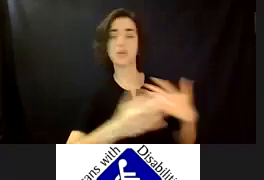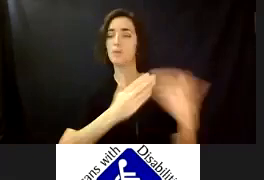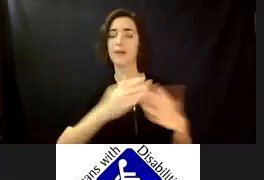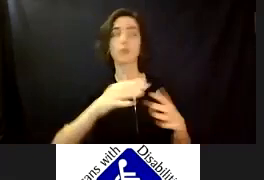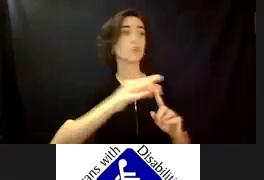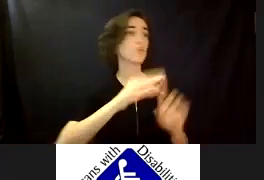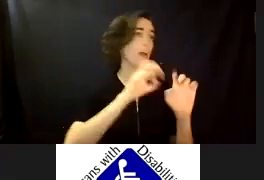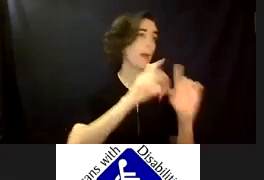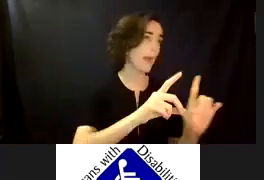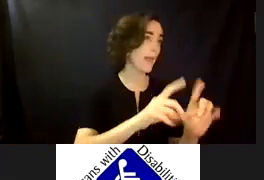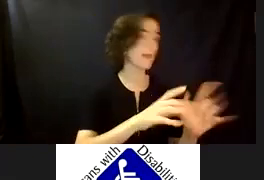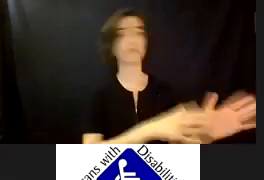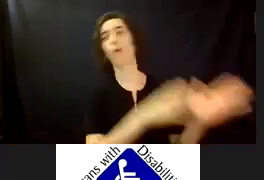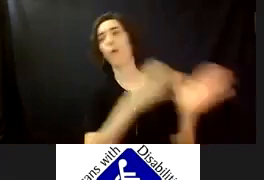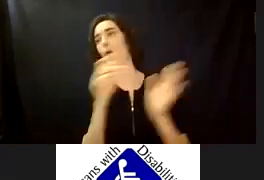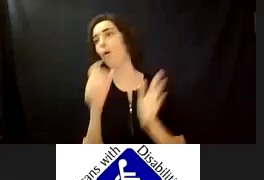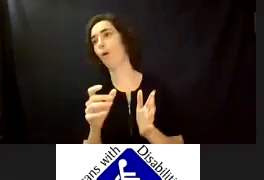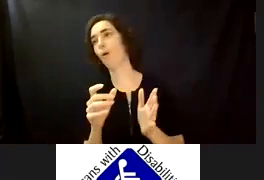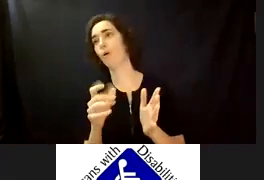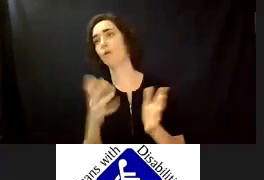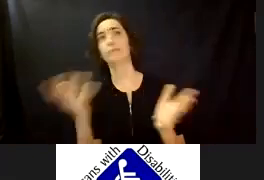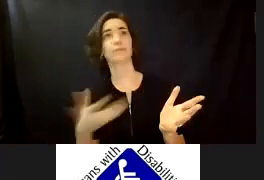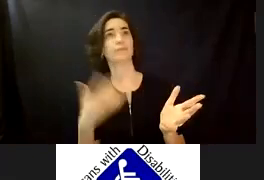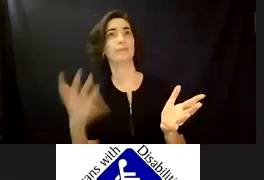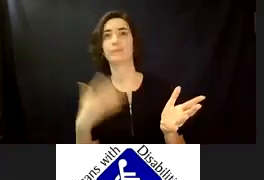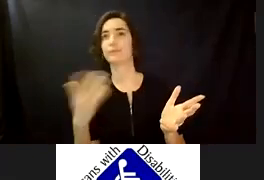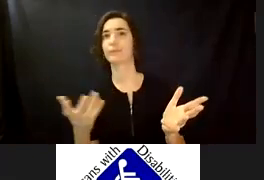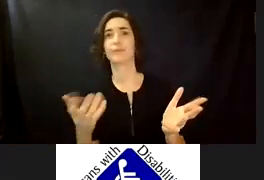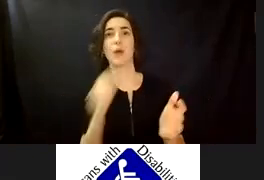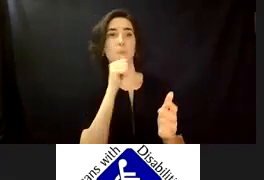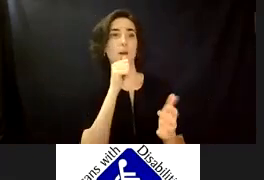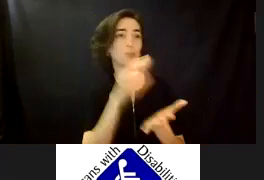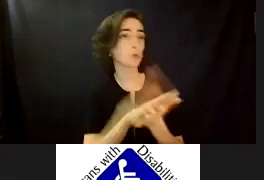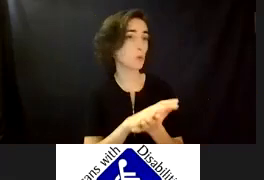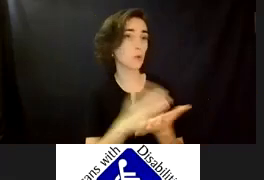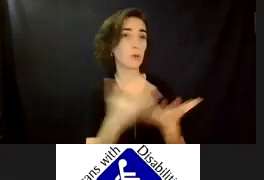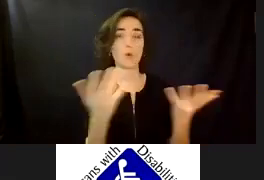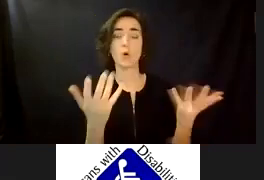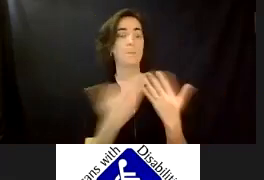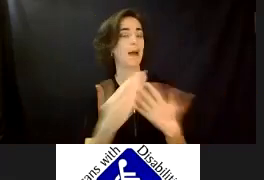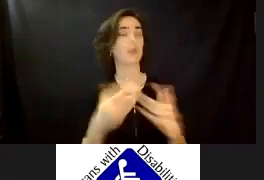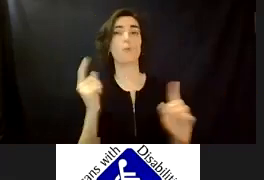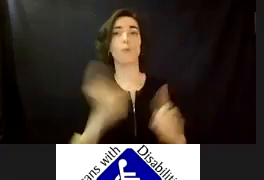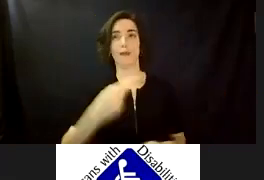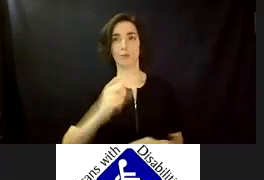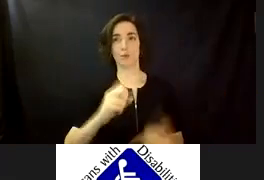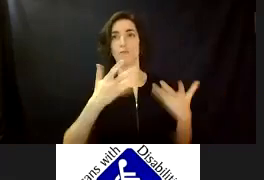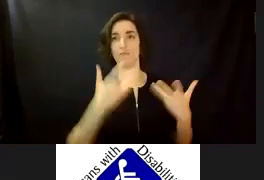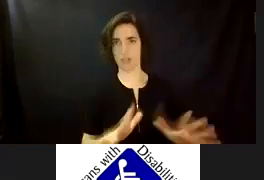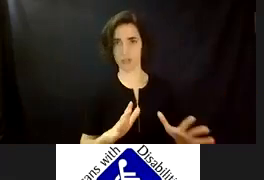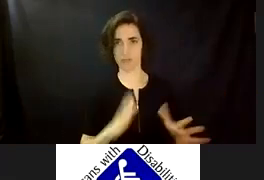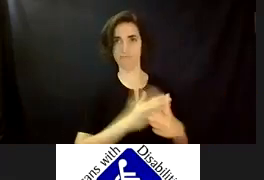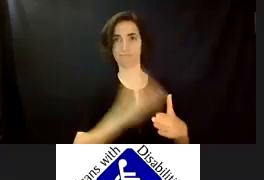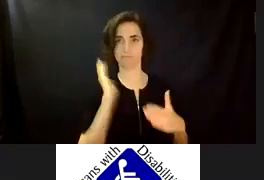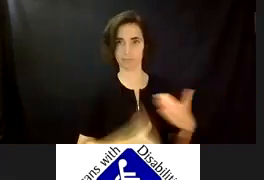education program, whether that be, you know, a private school, that they have to have completed high school. And